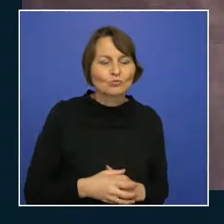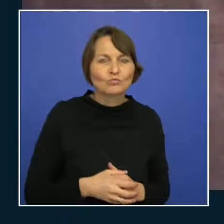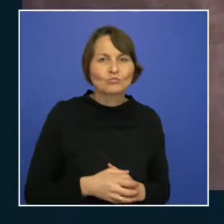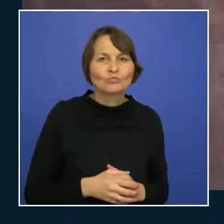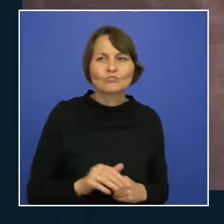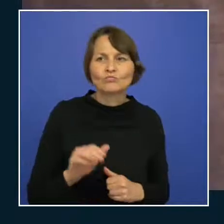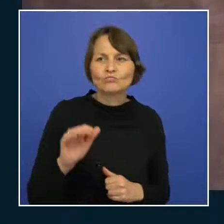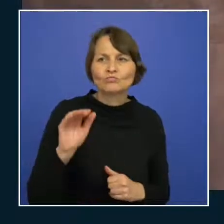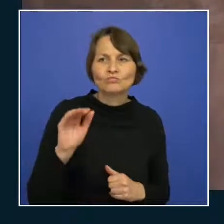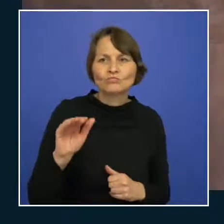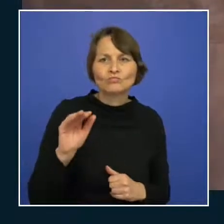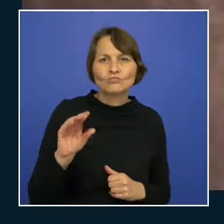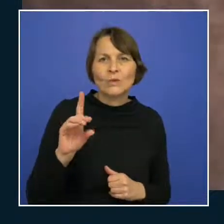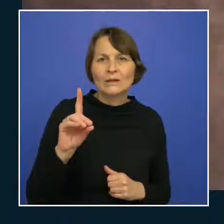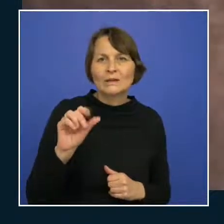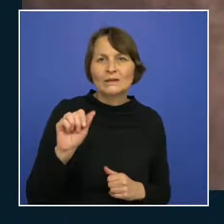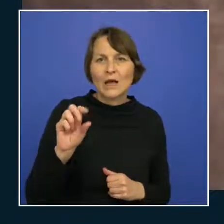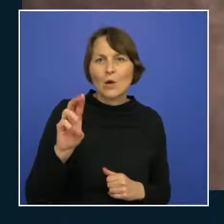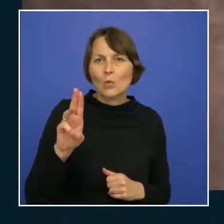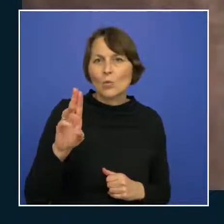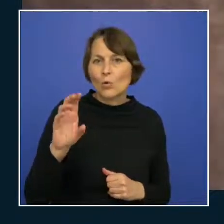Dawood is available.